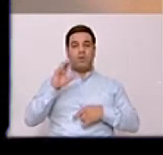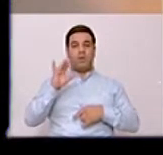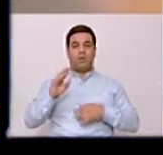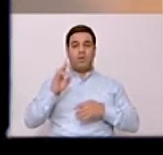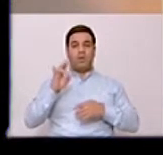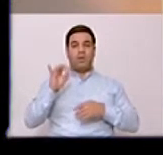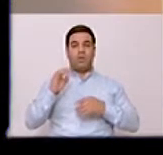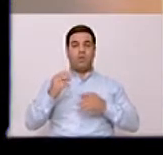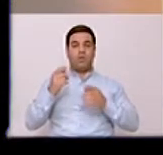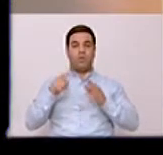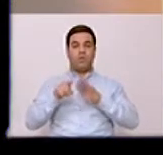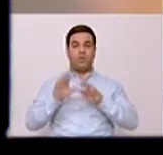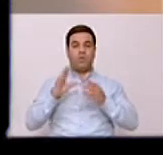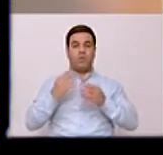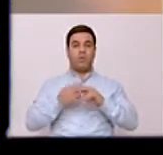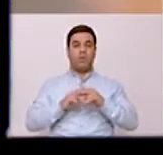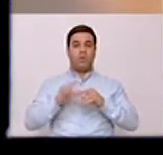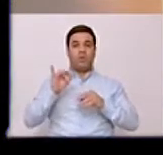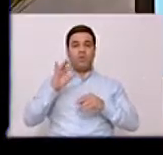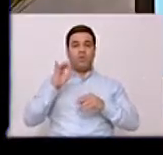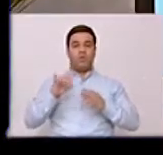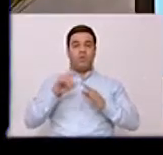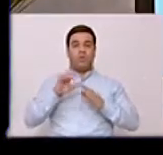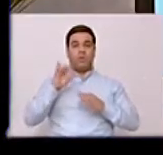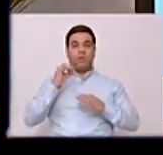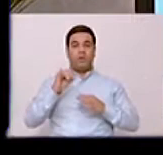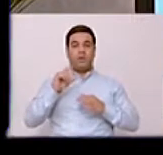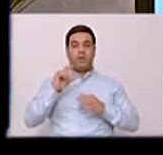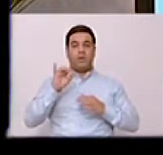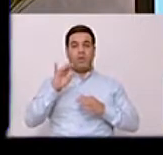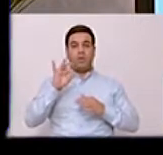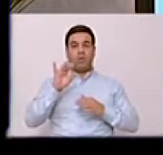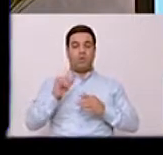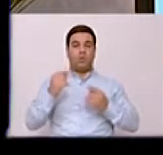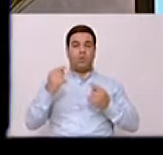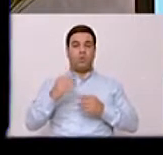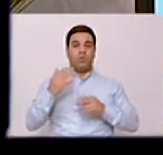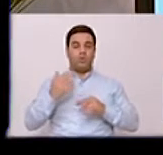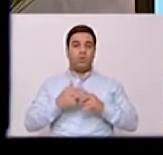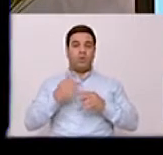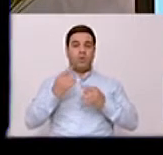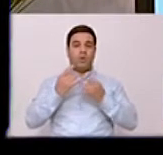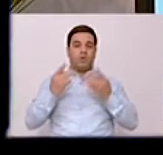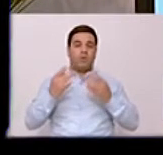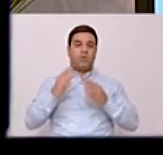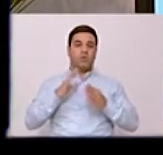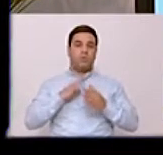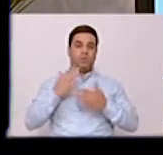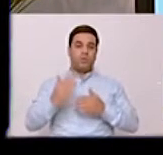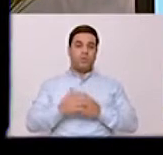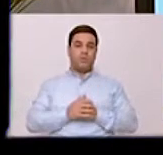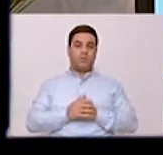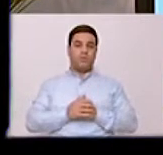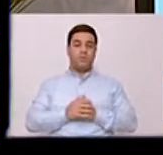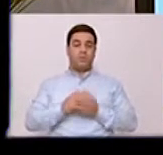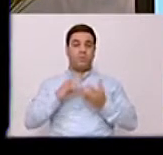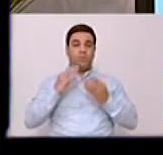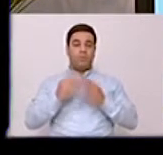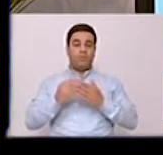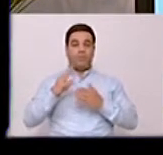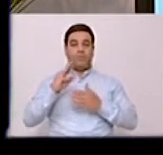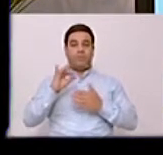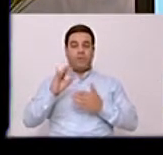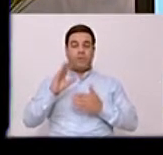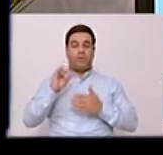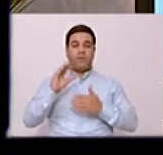ega bo'lib, ijodkorning badiiy idroki, uslubiy xosligini ayricha namoyon qila olgan. Xususan,